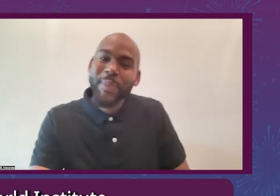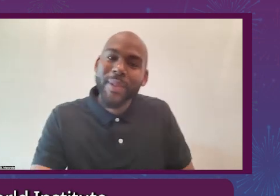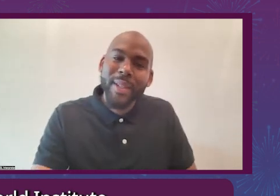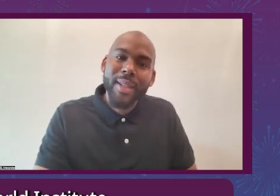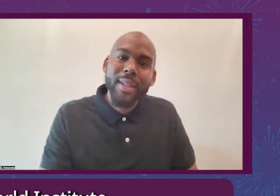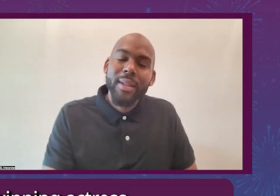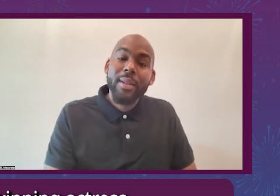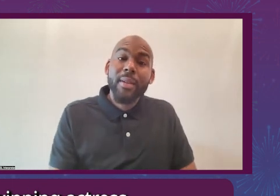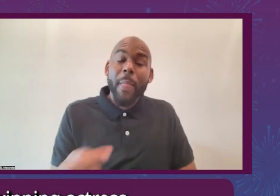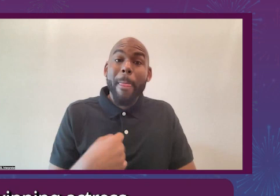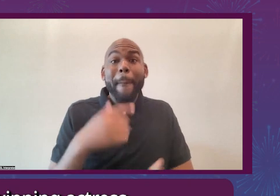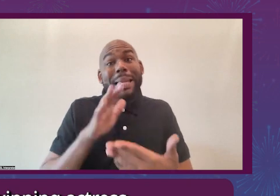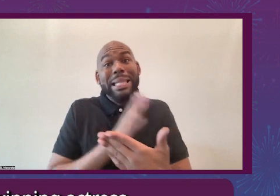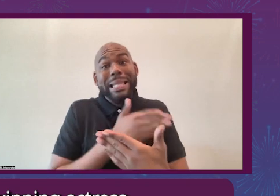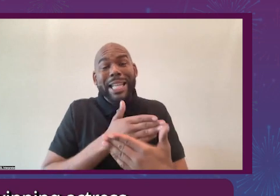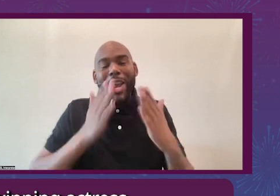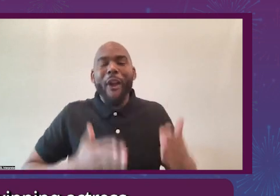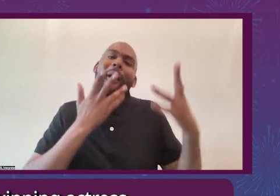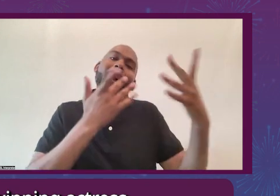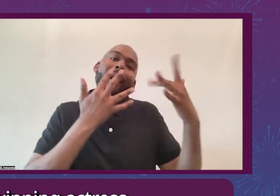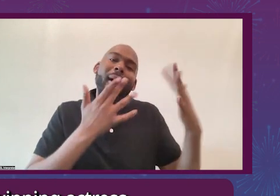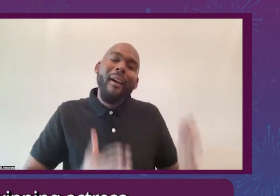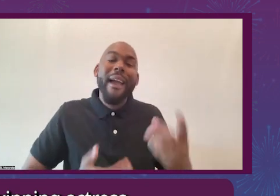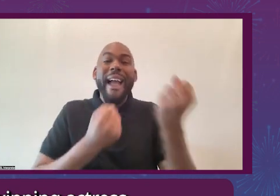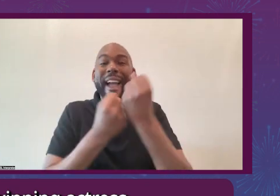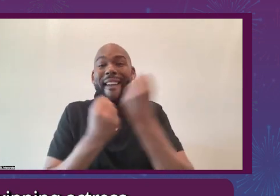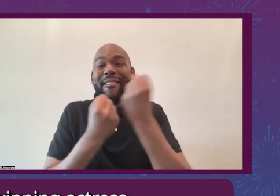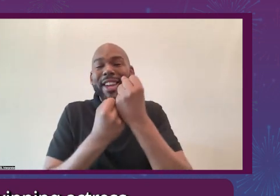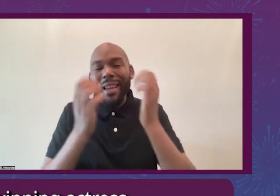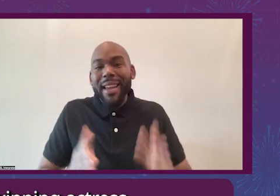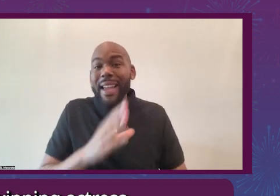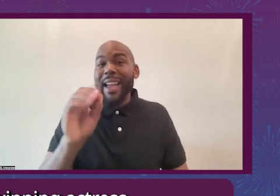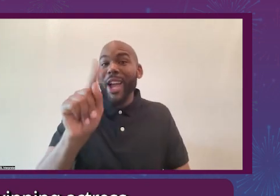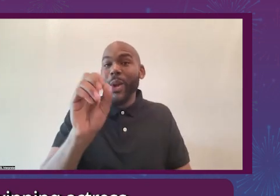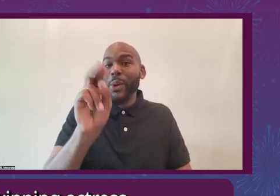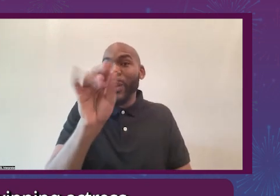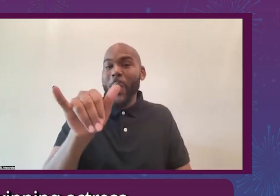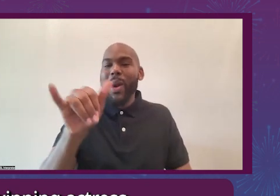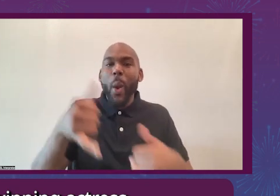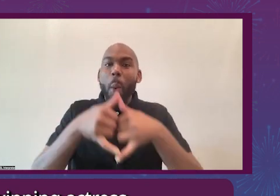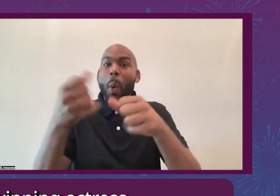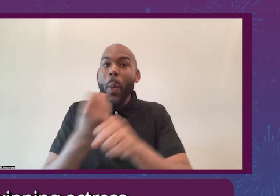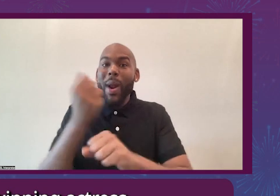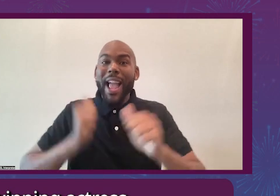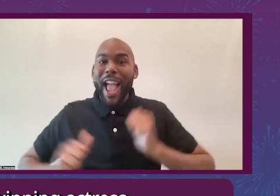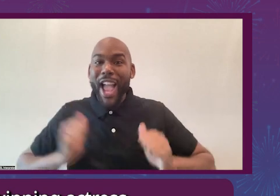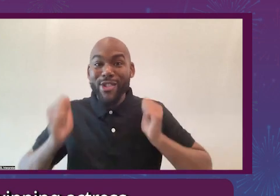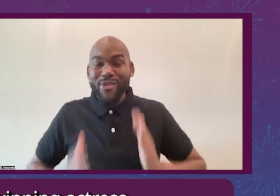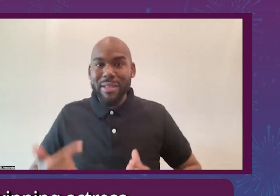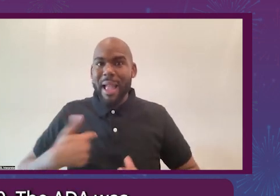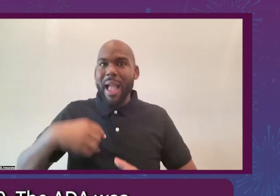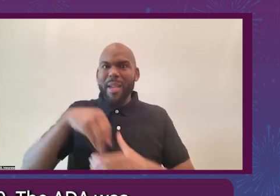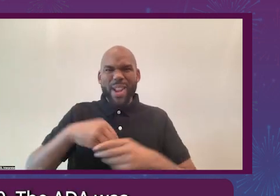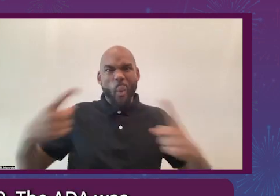am a singer, an advocate, and a Tony Award-winning actress. I use a wheelchair for mobility. I